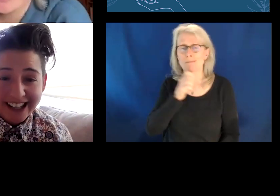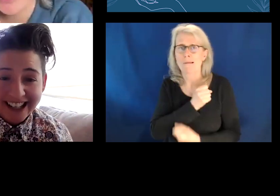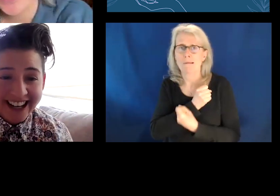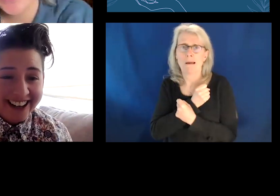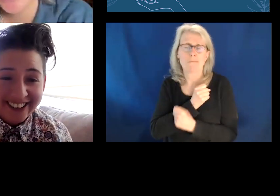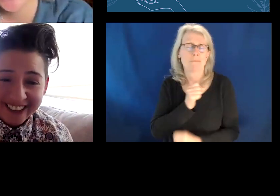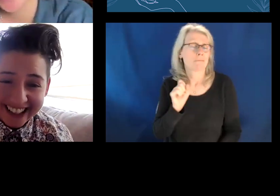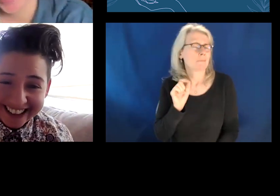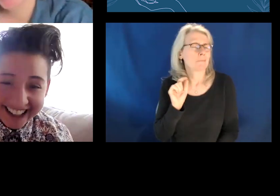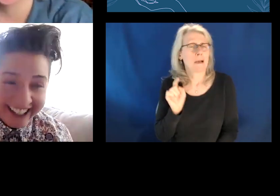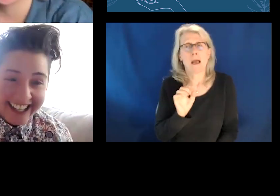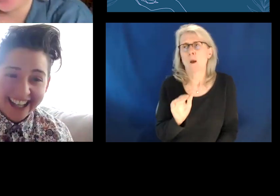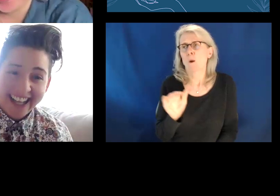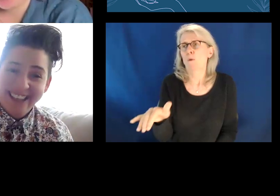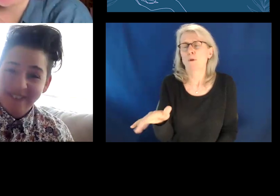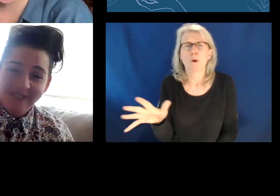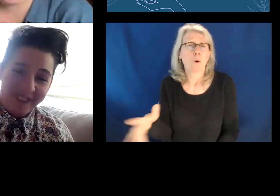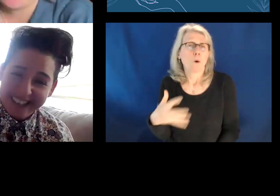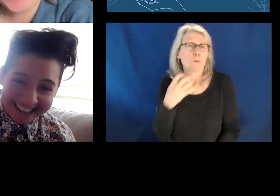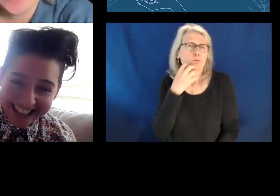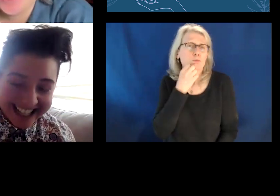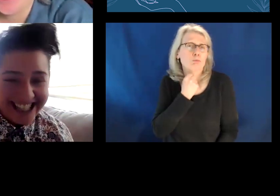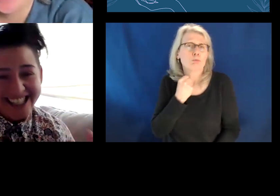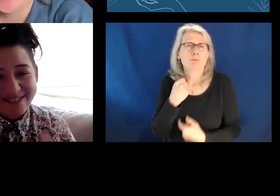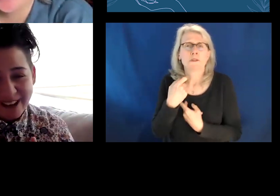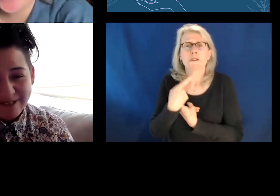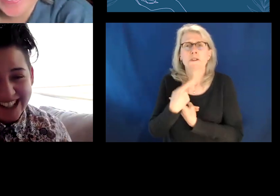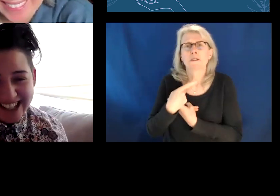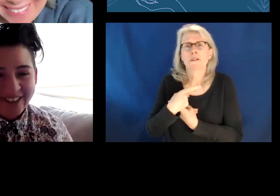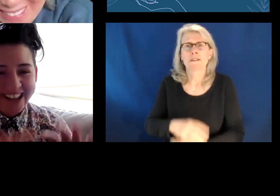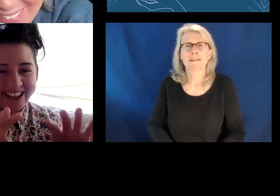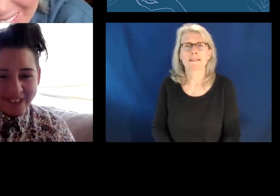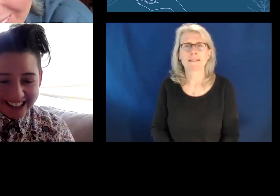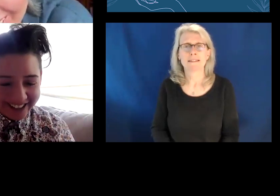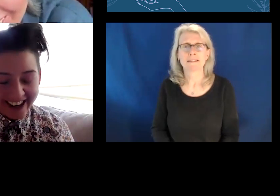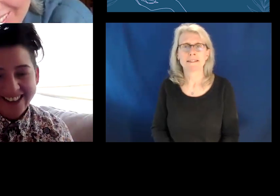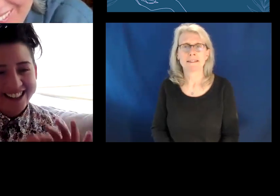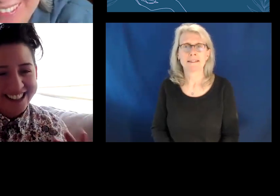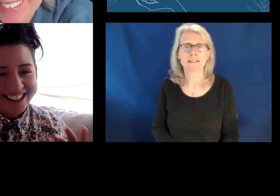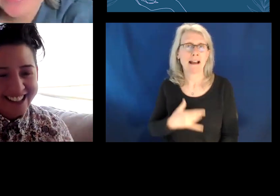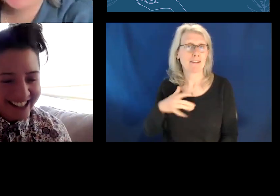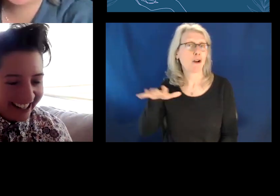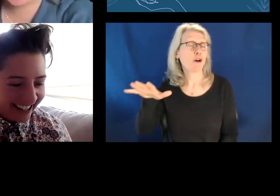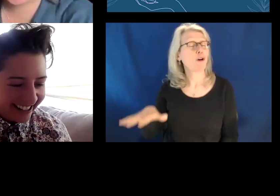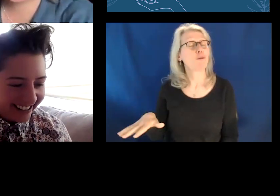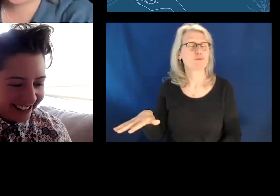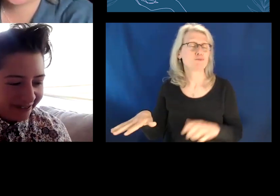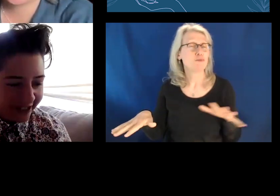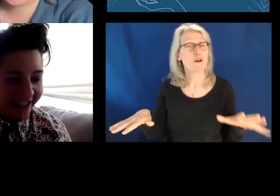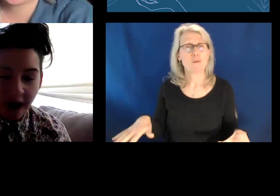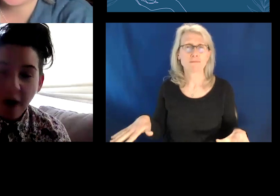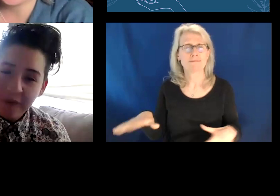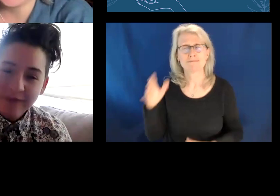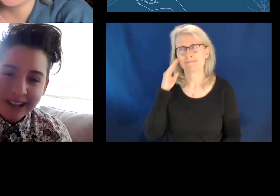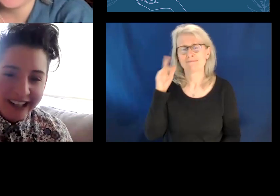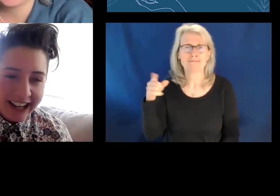and taken care of. And at 40, that's still my place of feeling grounded and like